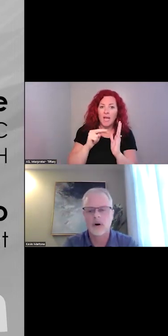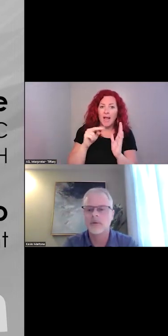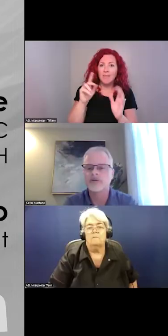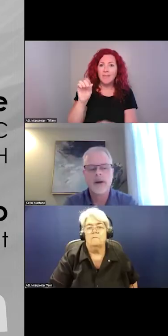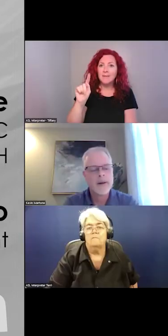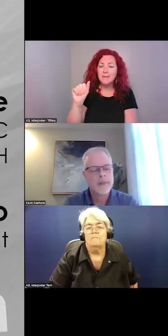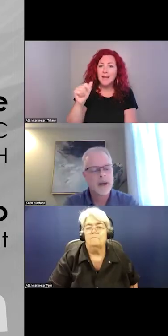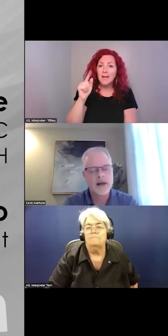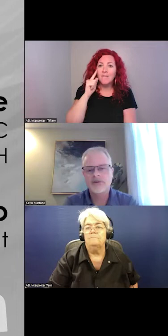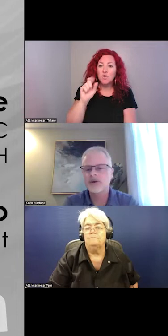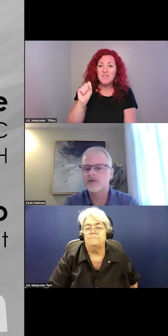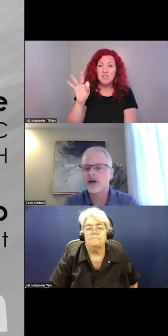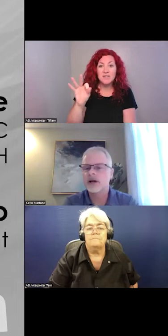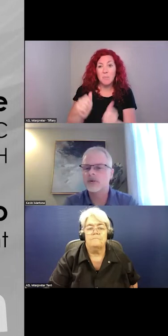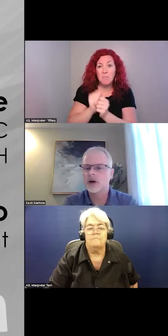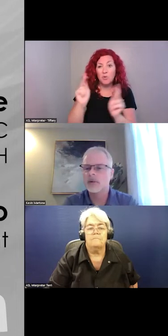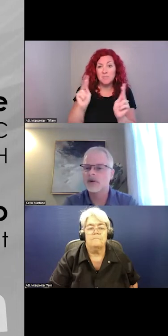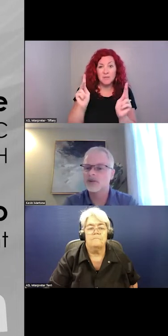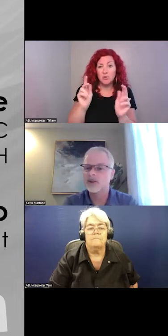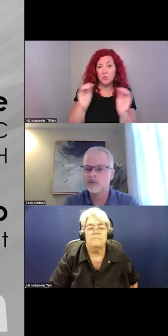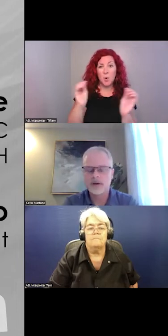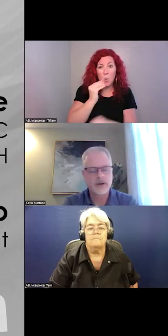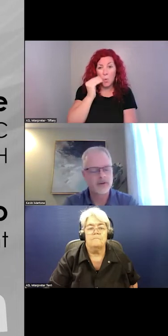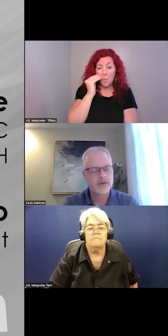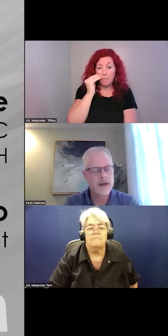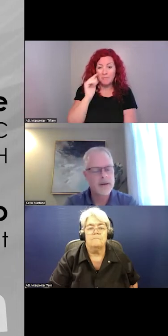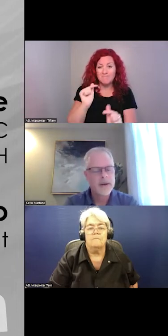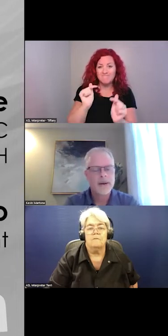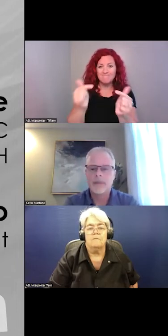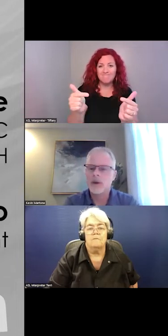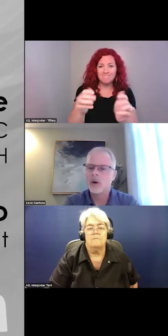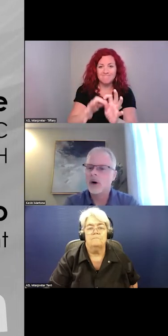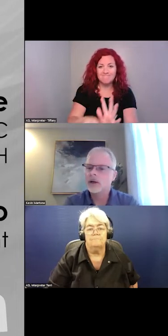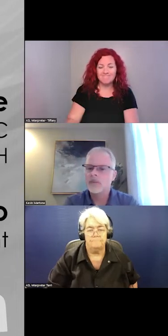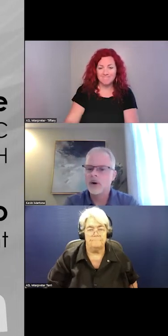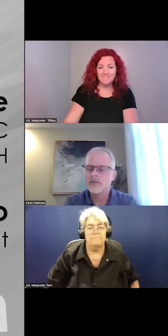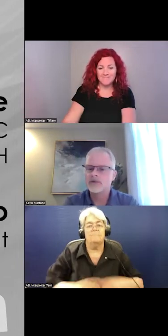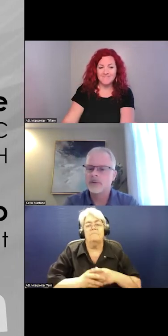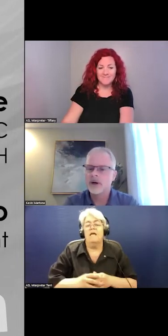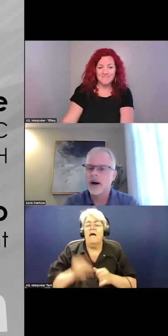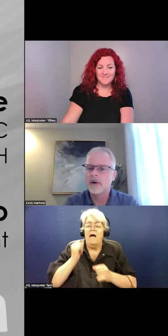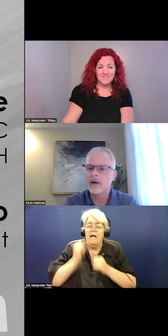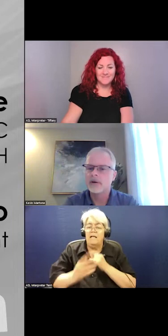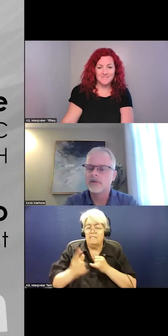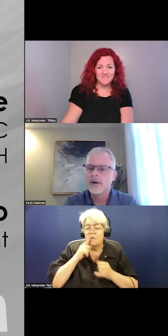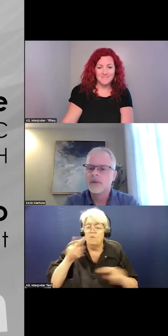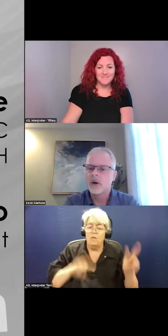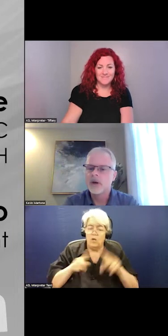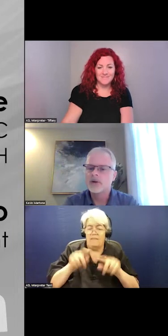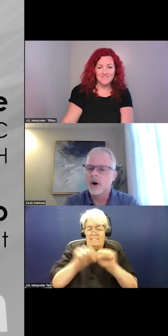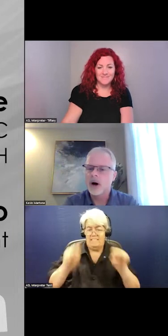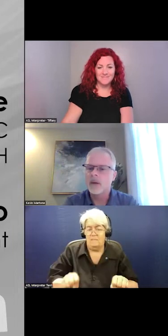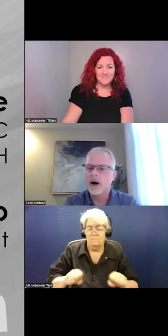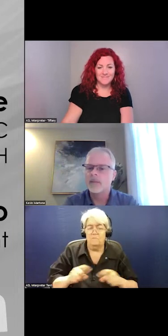people who are homeless. And lastly, just getting into a couple of the systems level issues then, one key point for us to think about is,